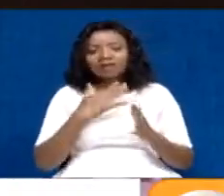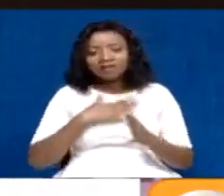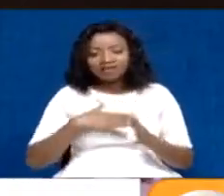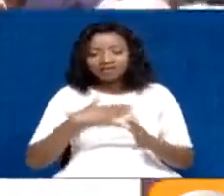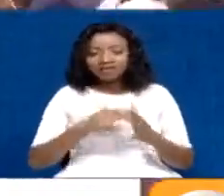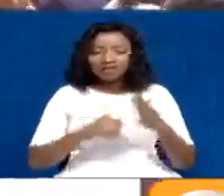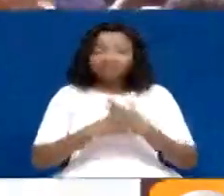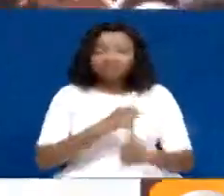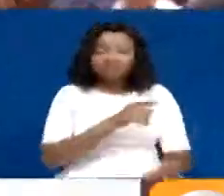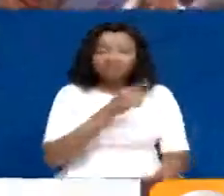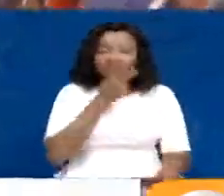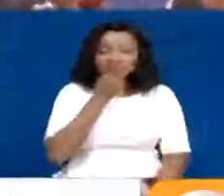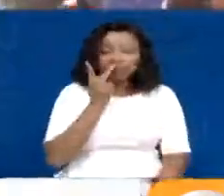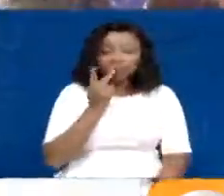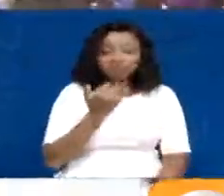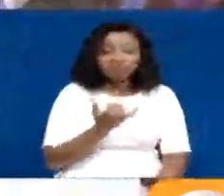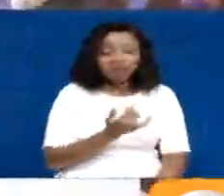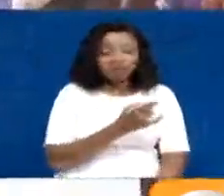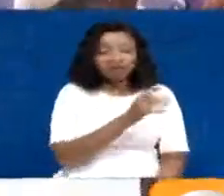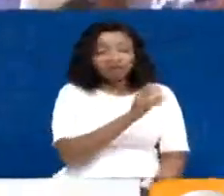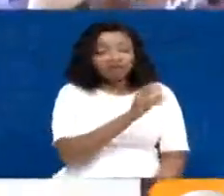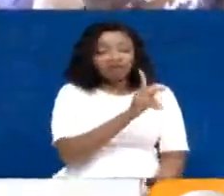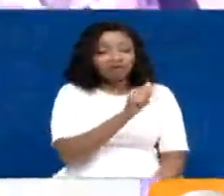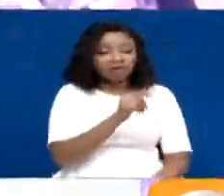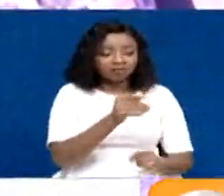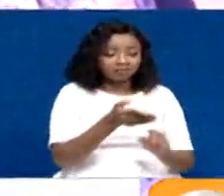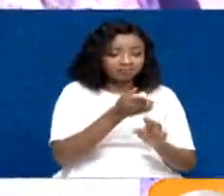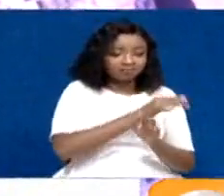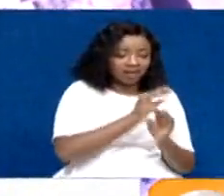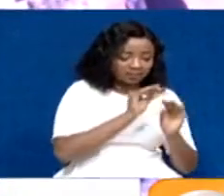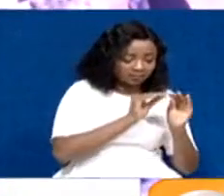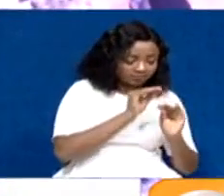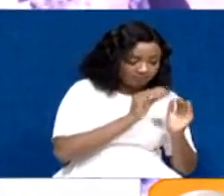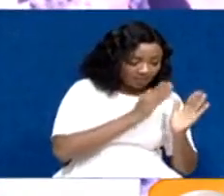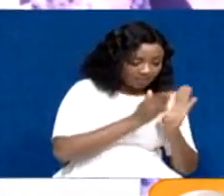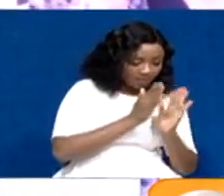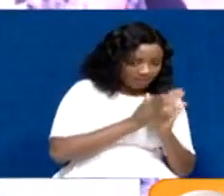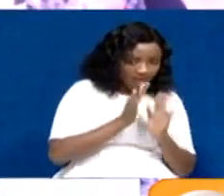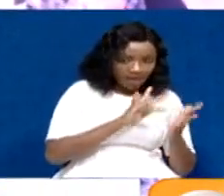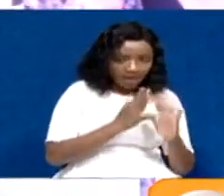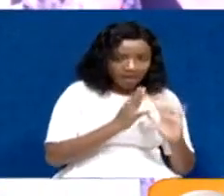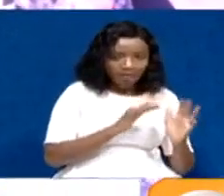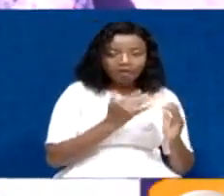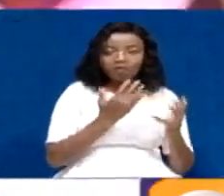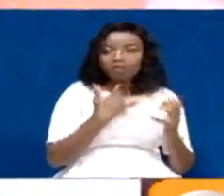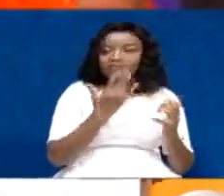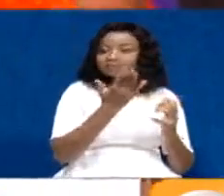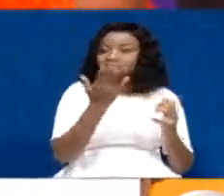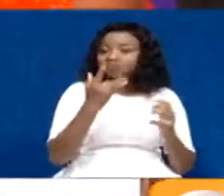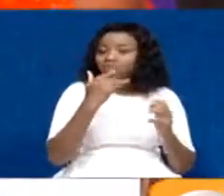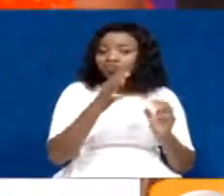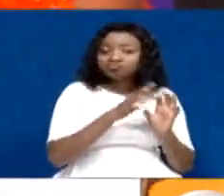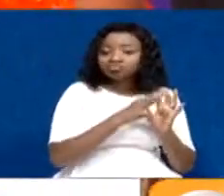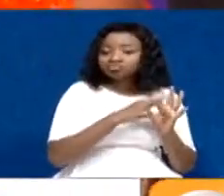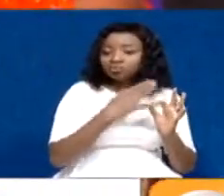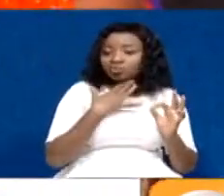support Kalonzo. With the alliance now forced to go back to the drawing board, the leaders here say they are seeking new partners as they